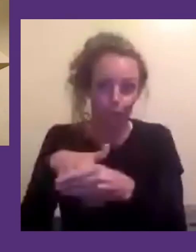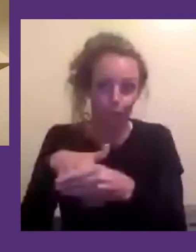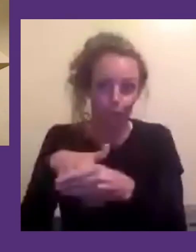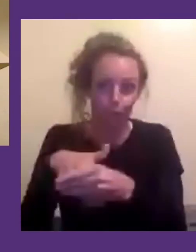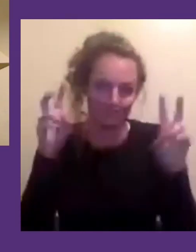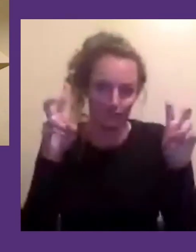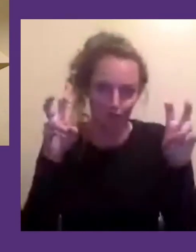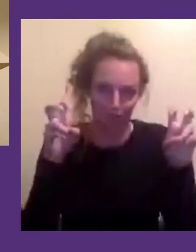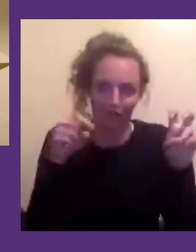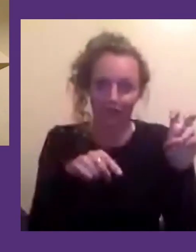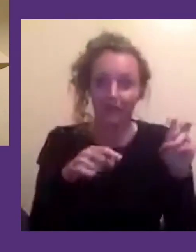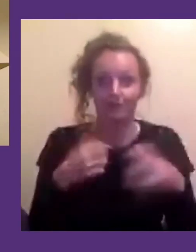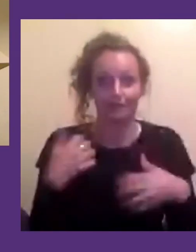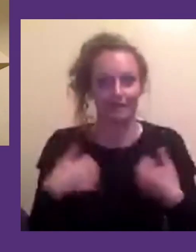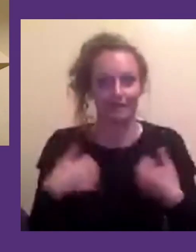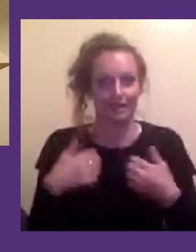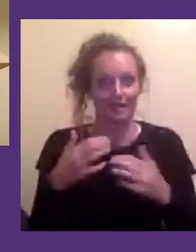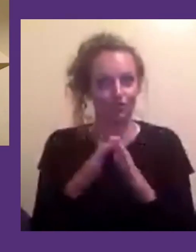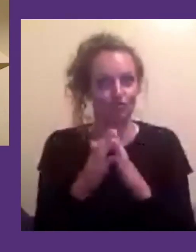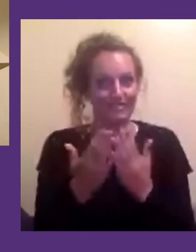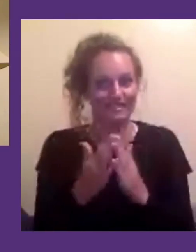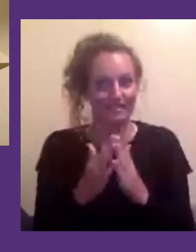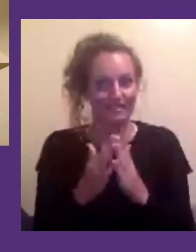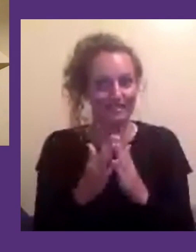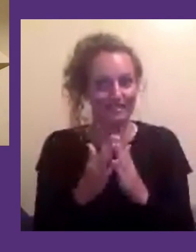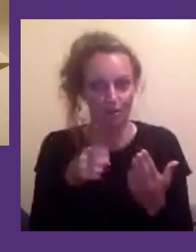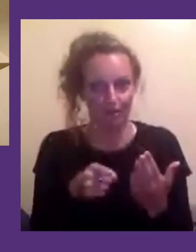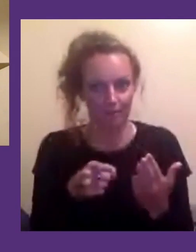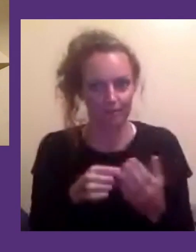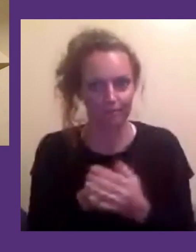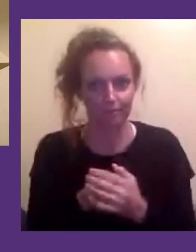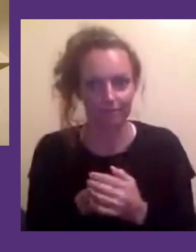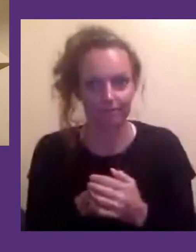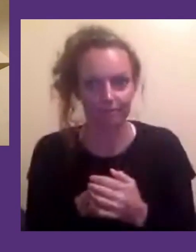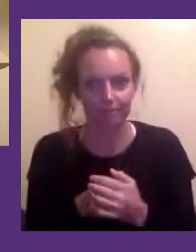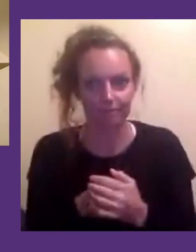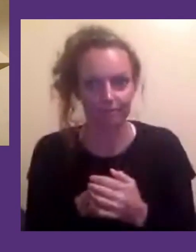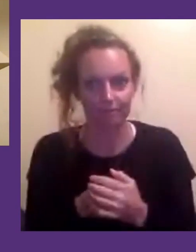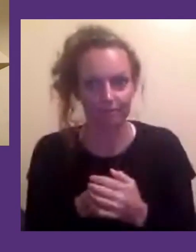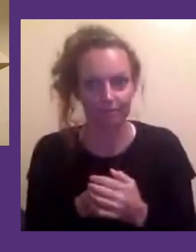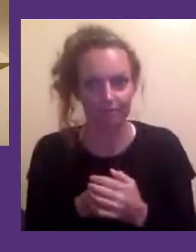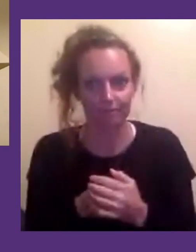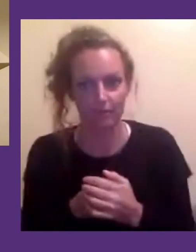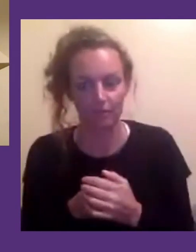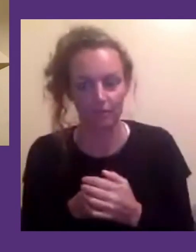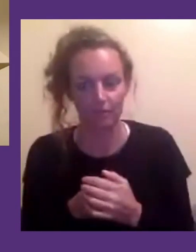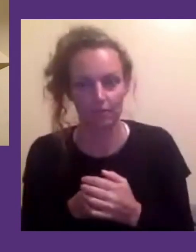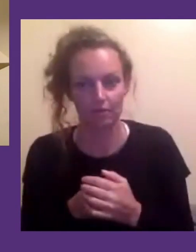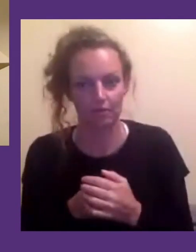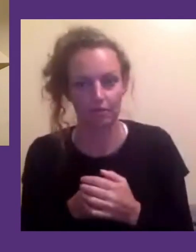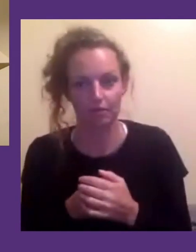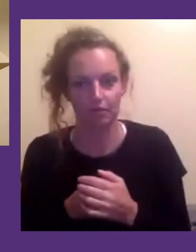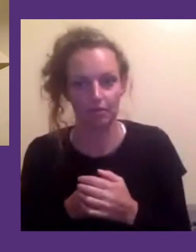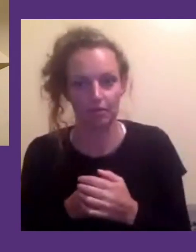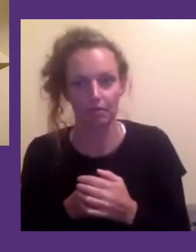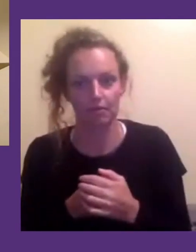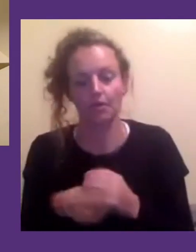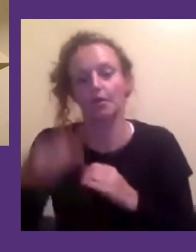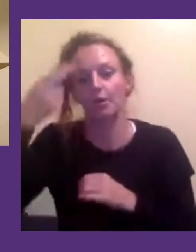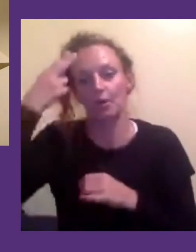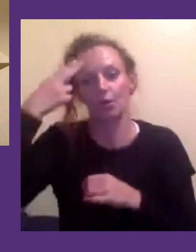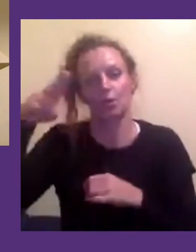comprehensive and it goes into fairy tales and shows all the good, bad, and the ugly. Francesca, thanks so much. Any last words you want to